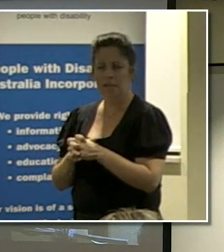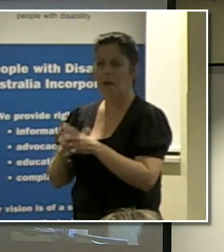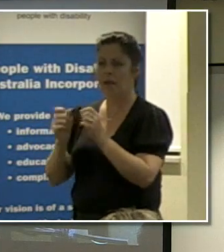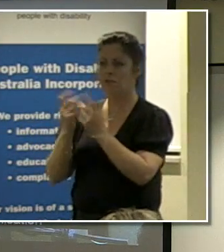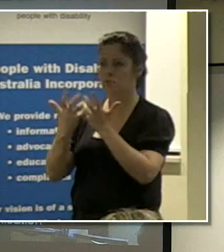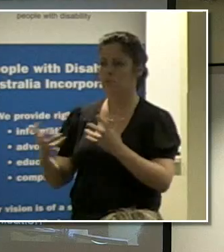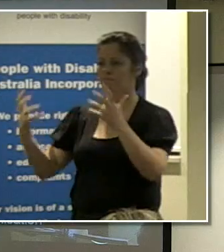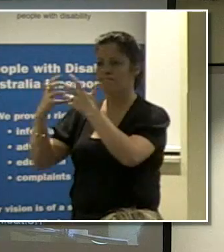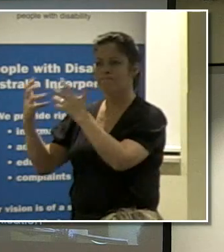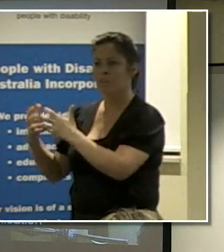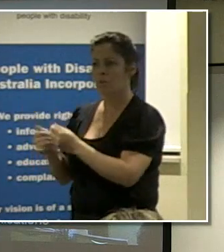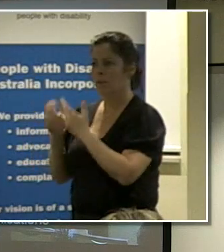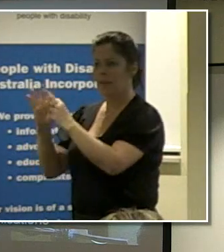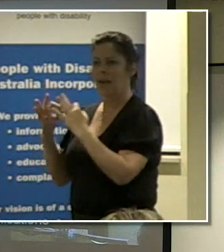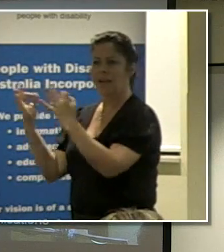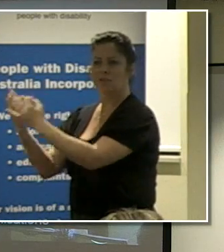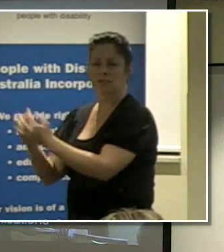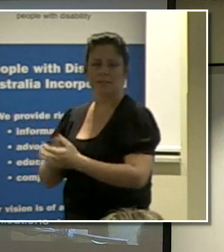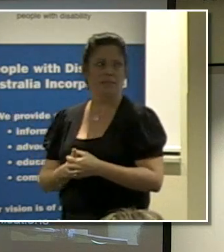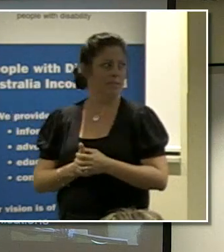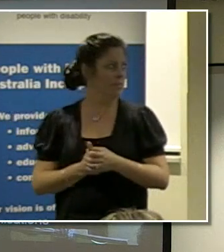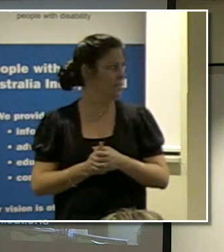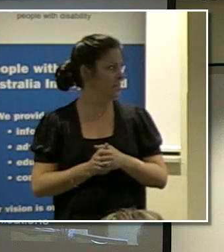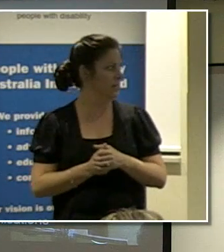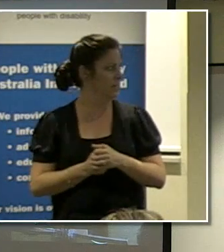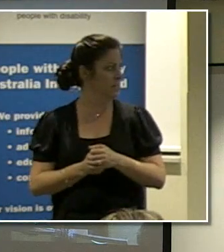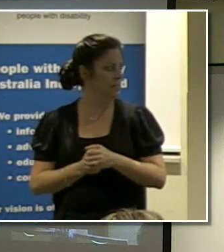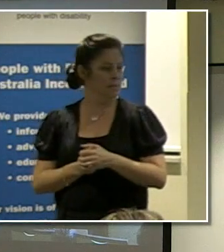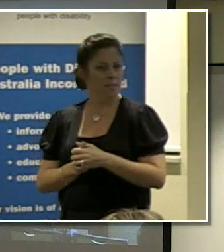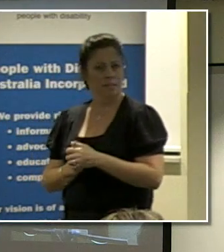organisations, and is it